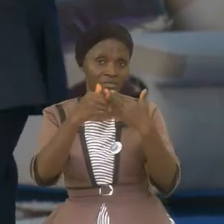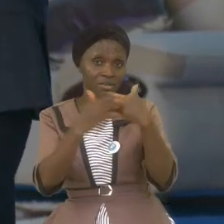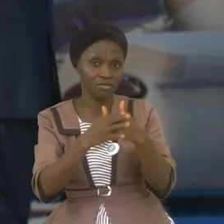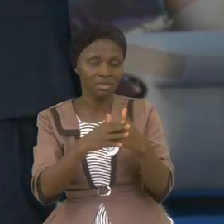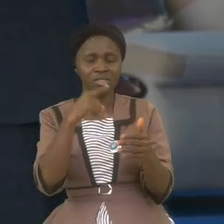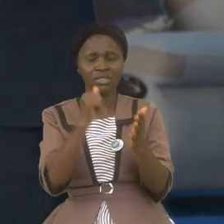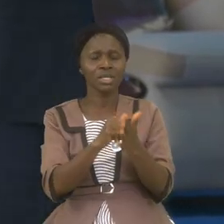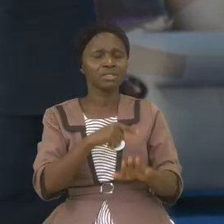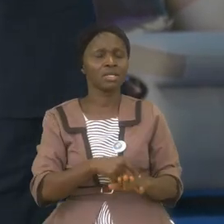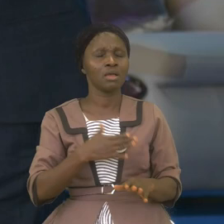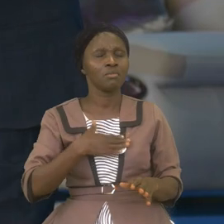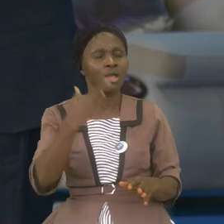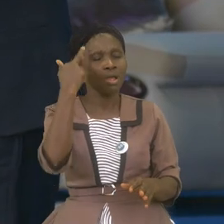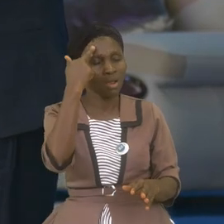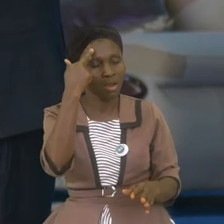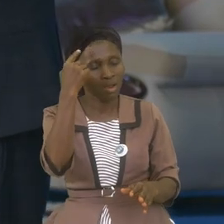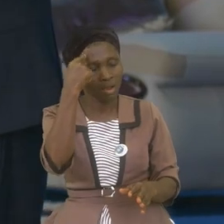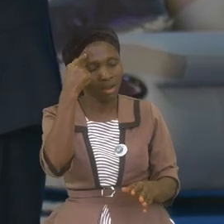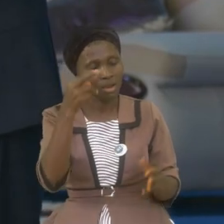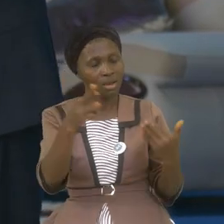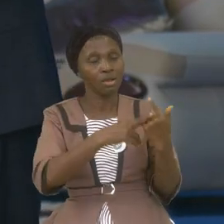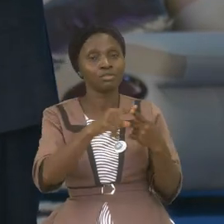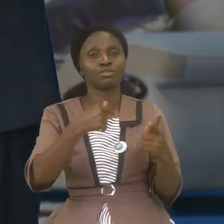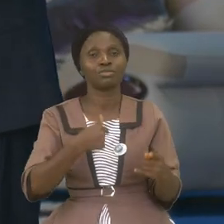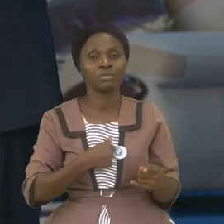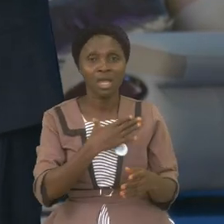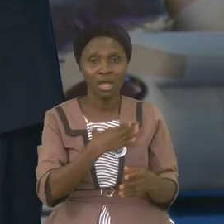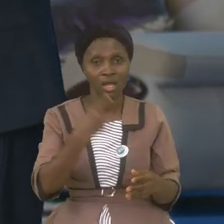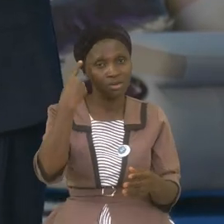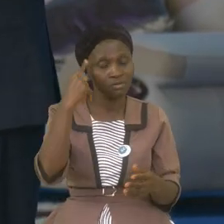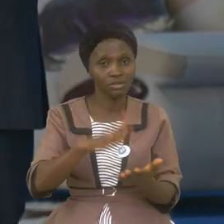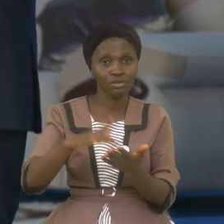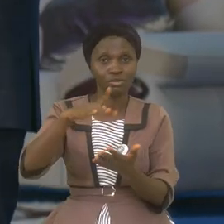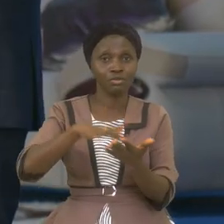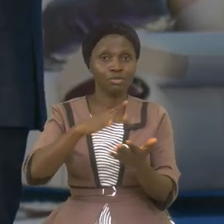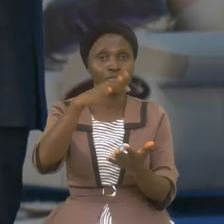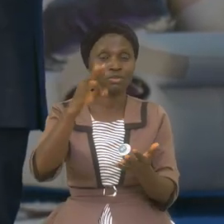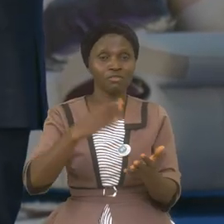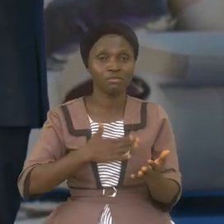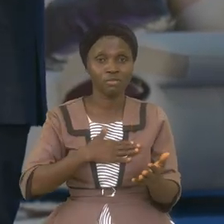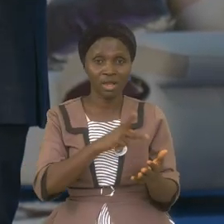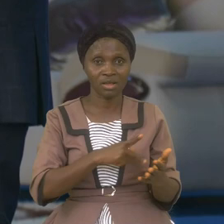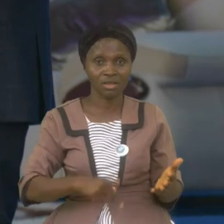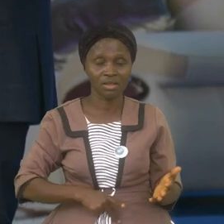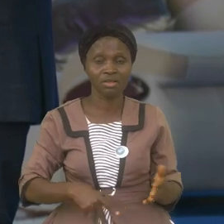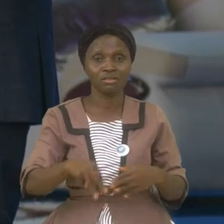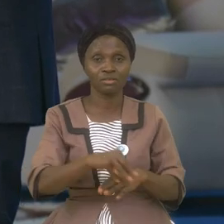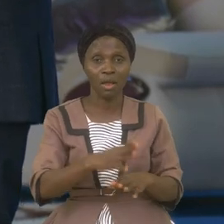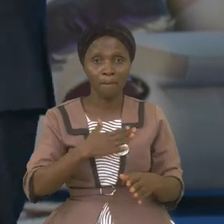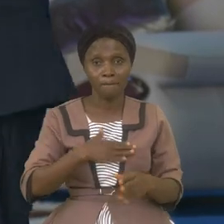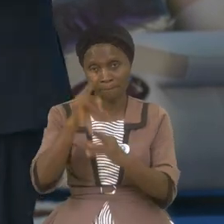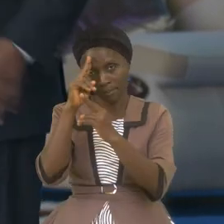me, and from the glory of my kingdom, mine honor and